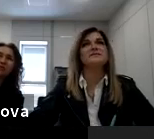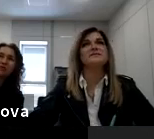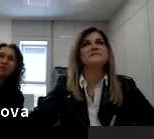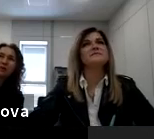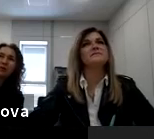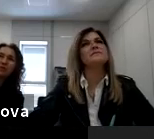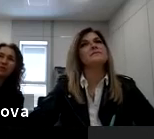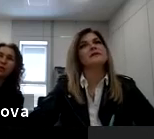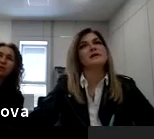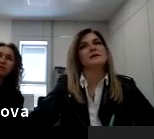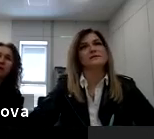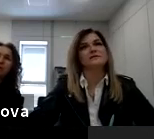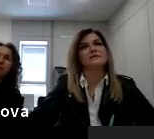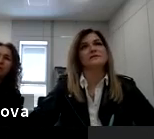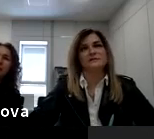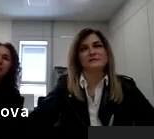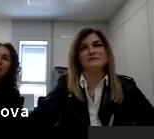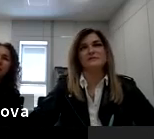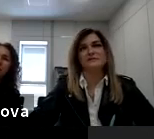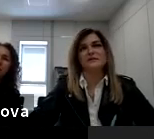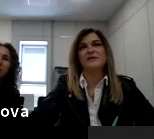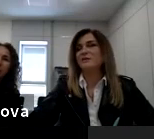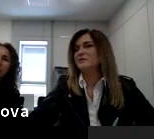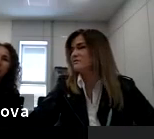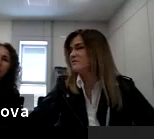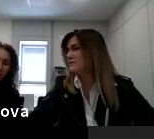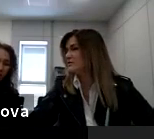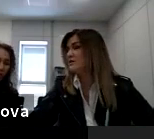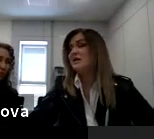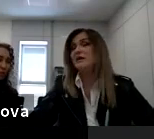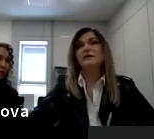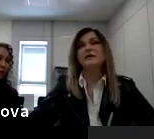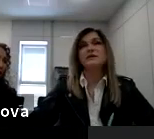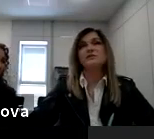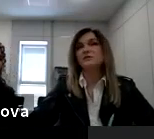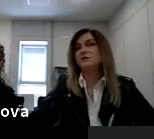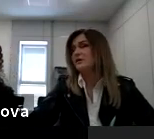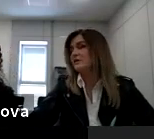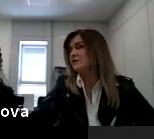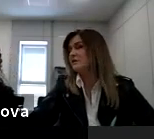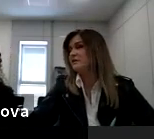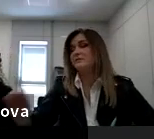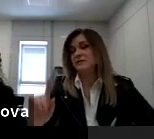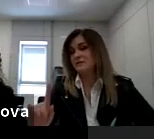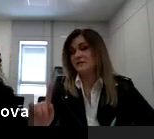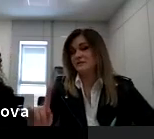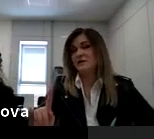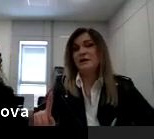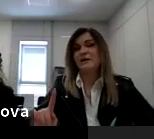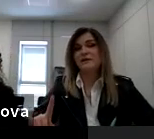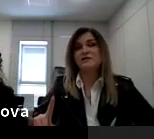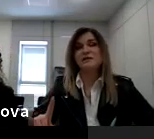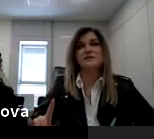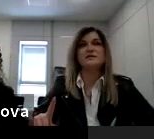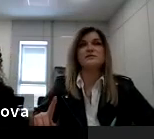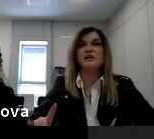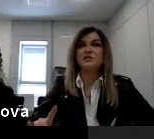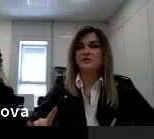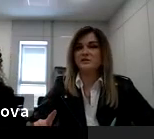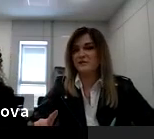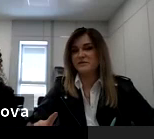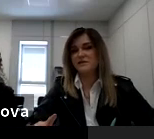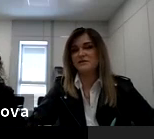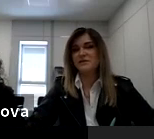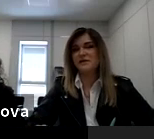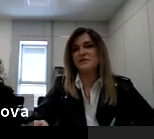the standards to be considered while designing facade? Can you answer this question? Yes, of course. Because actually, I think, I think standards in